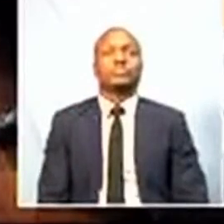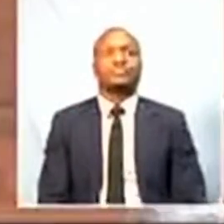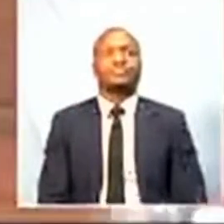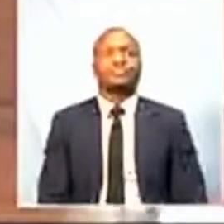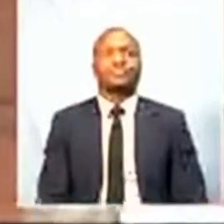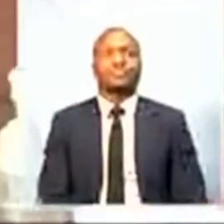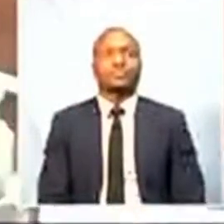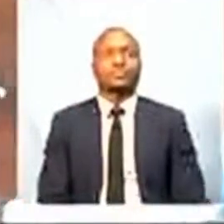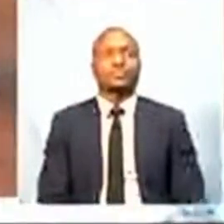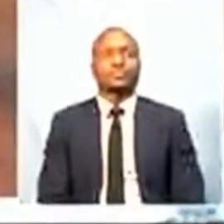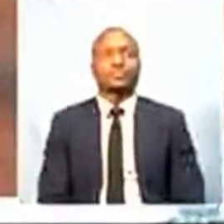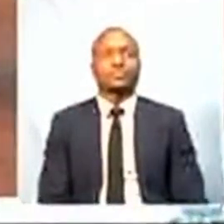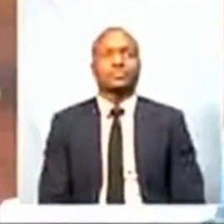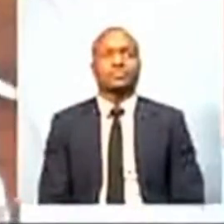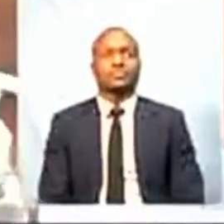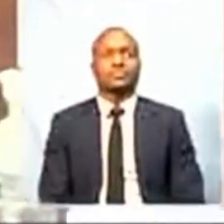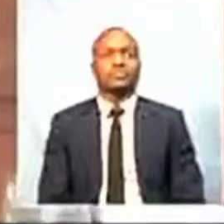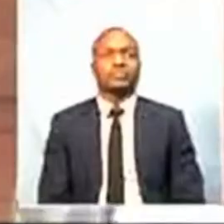Let's go to page 6.